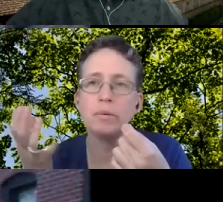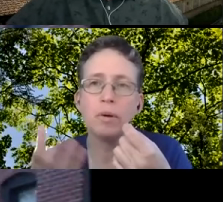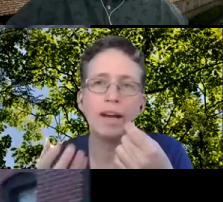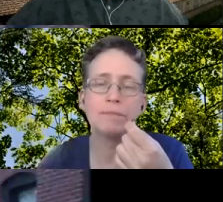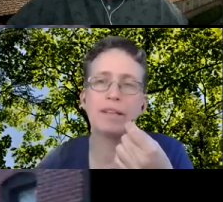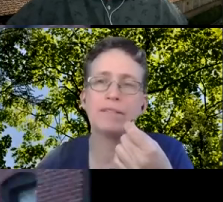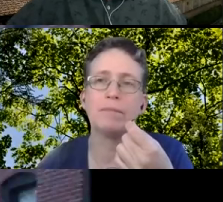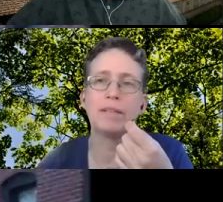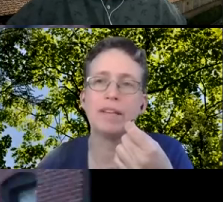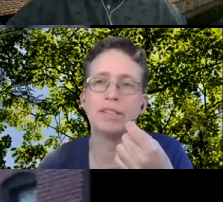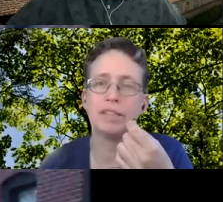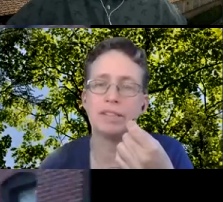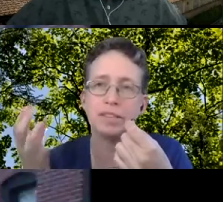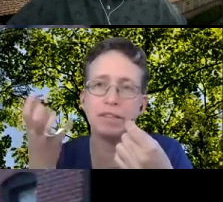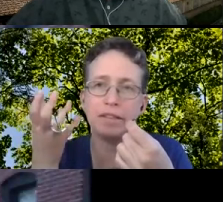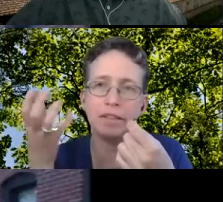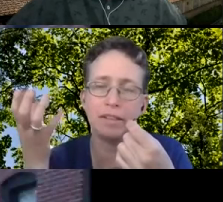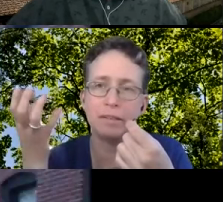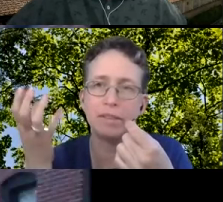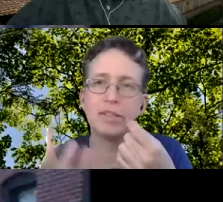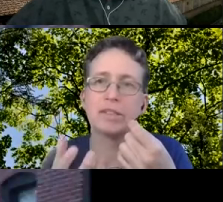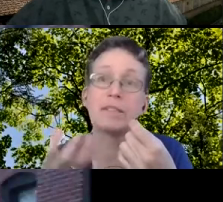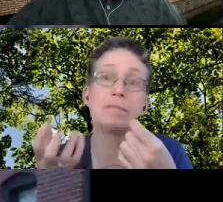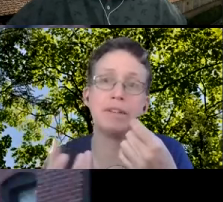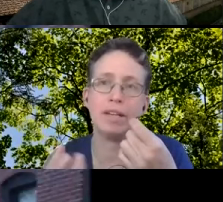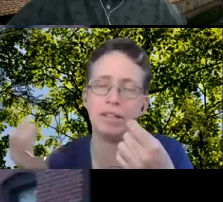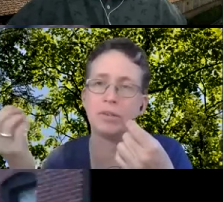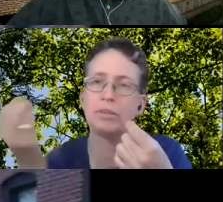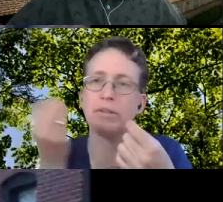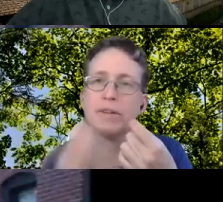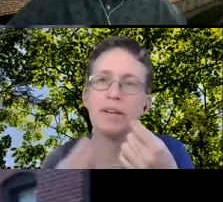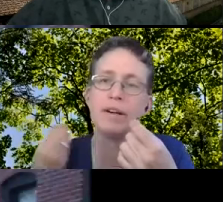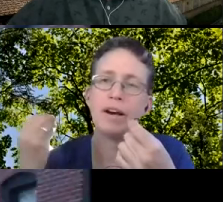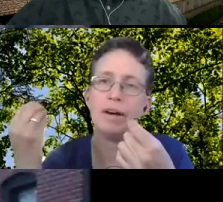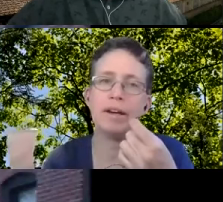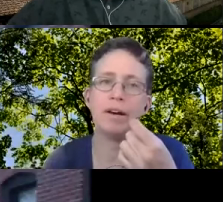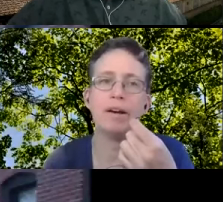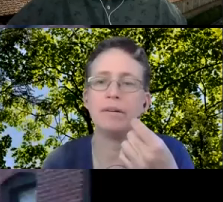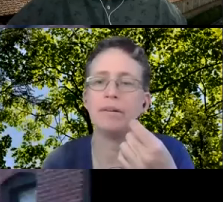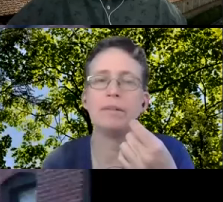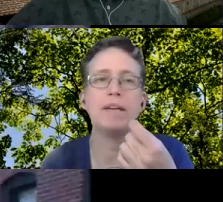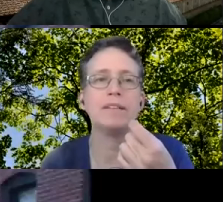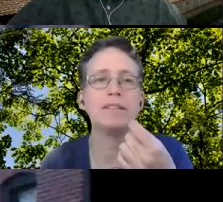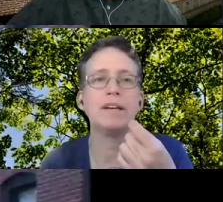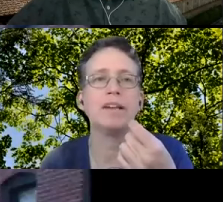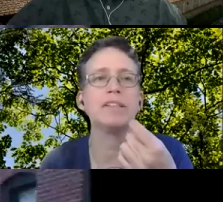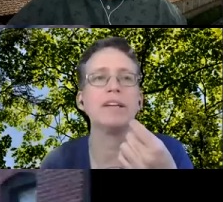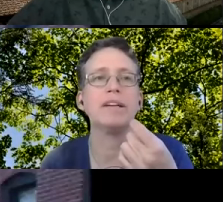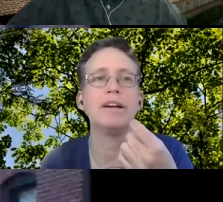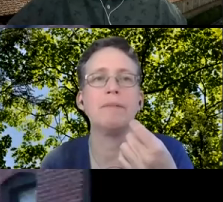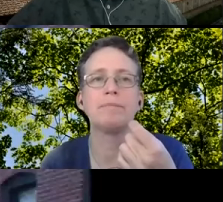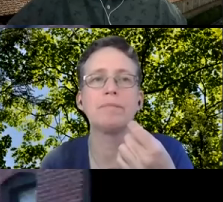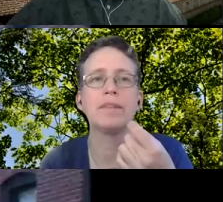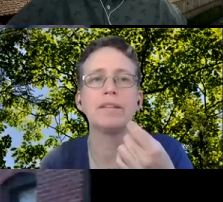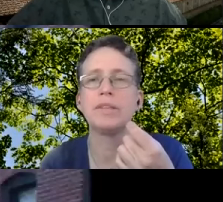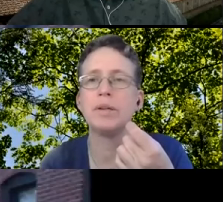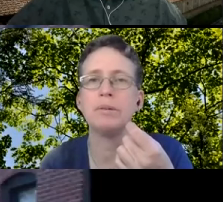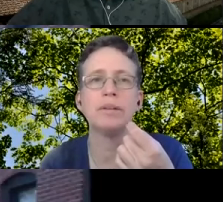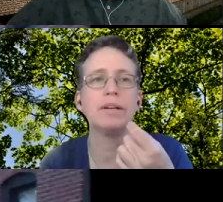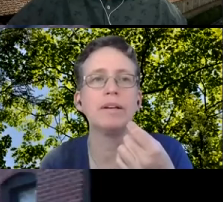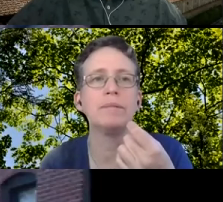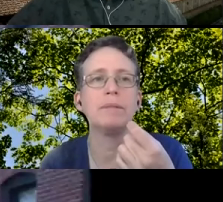And so one aspect of domestication is just this potential simplification or sort of, let me get to actually